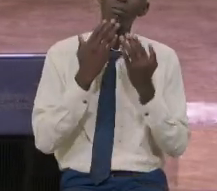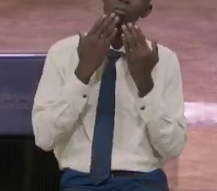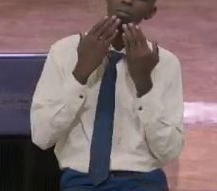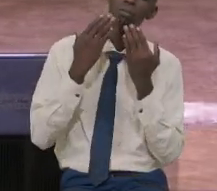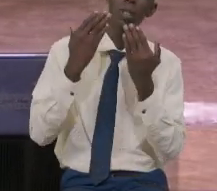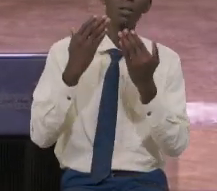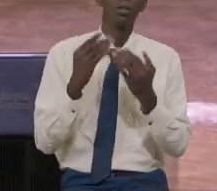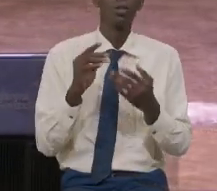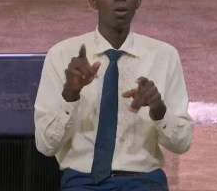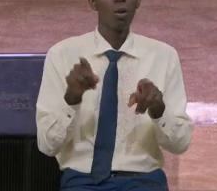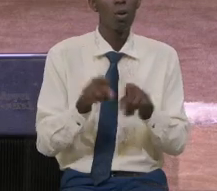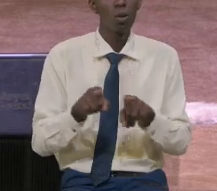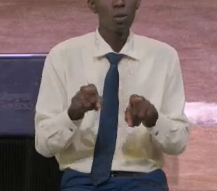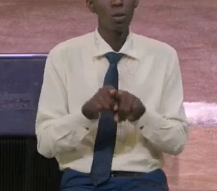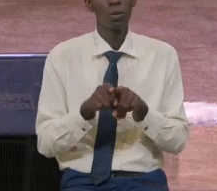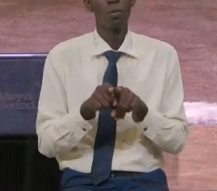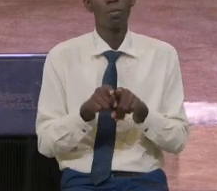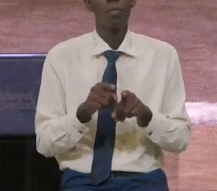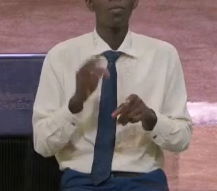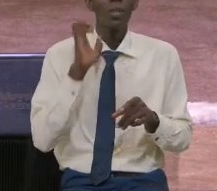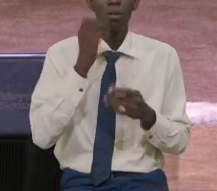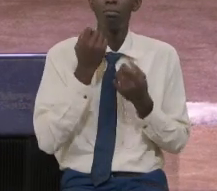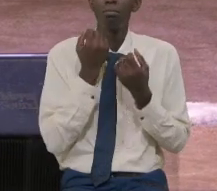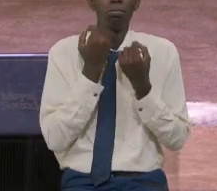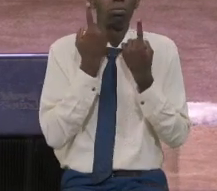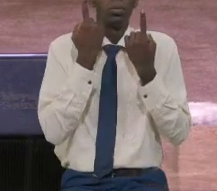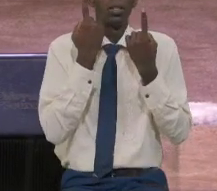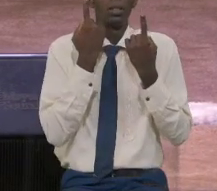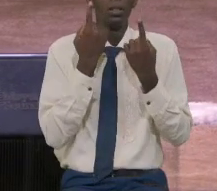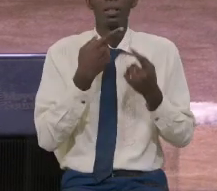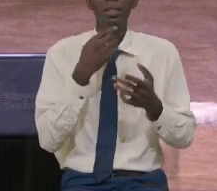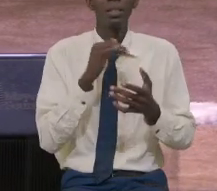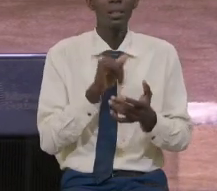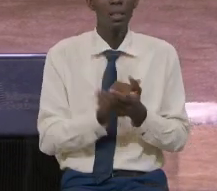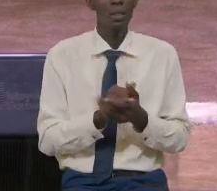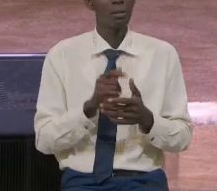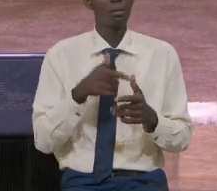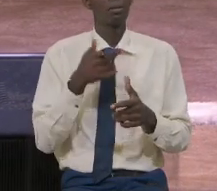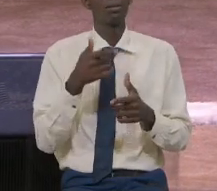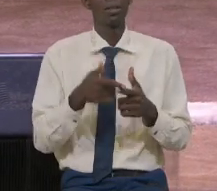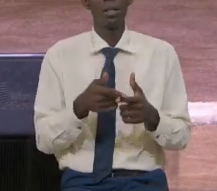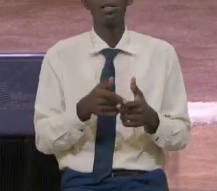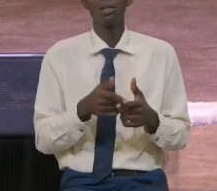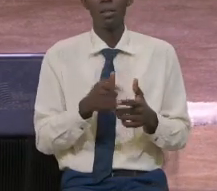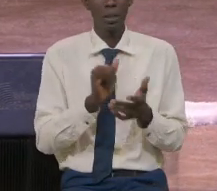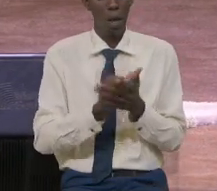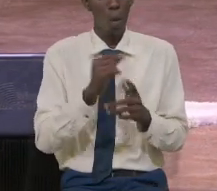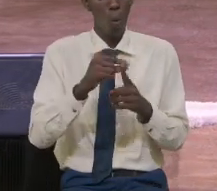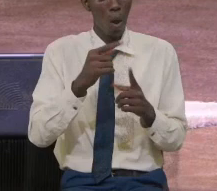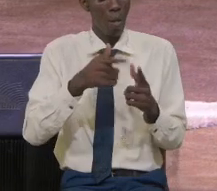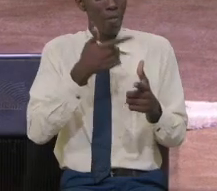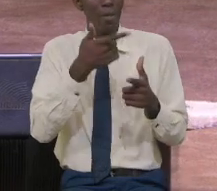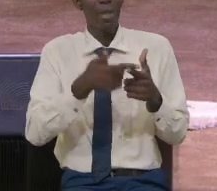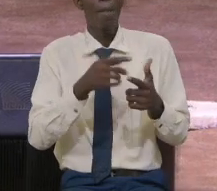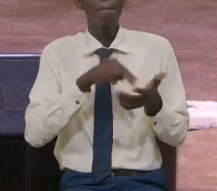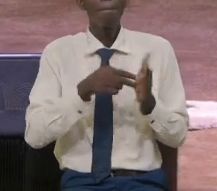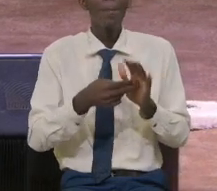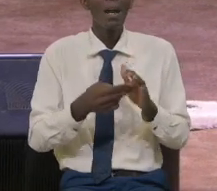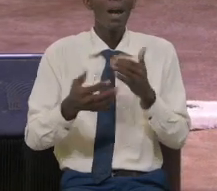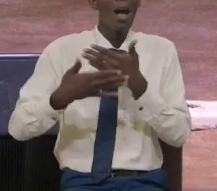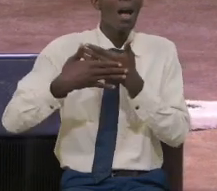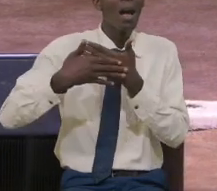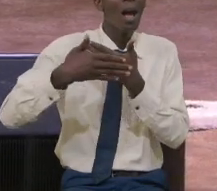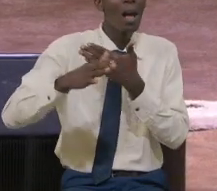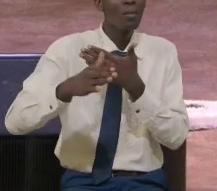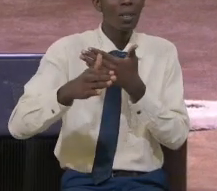and also in his amazement, it says then. That's what then means. After